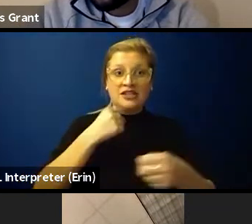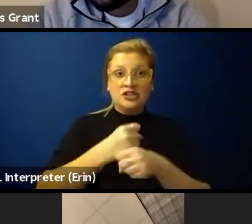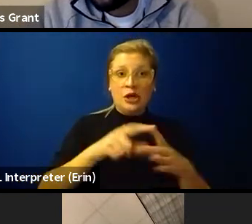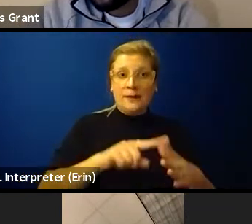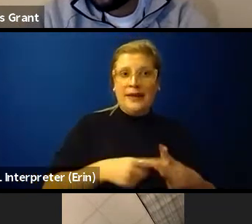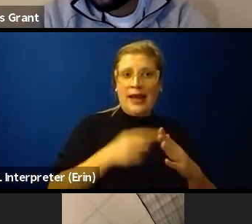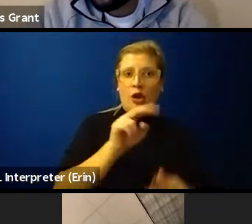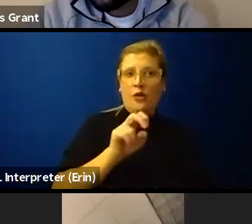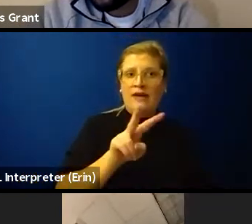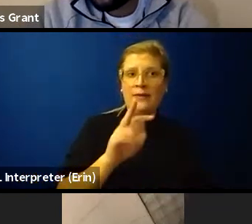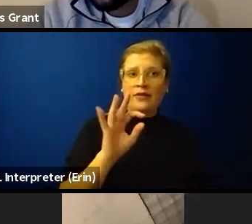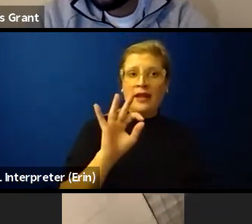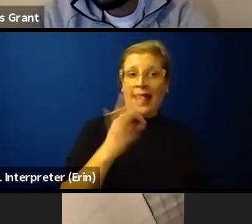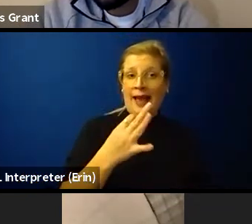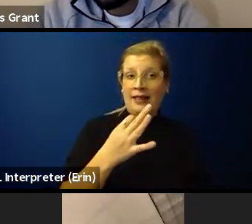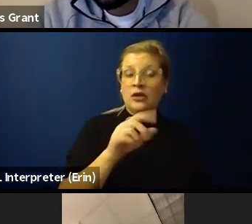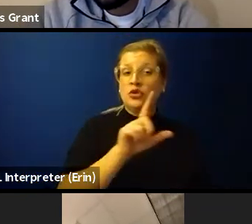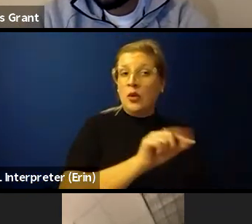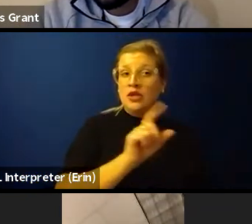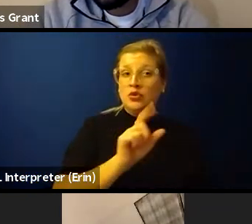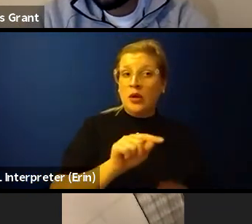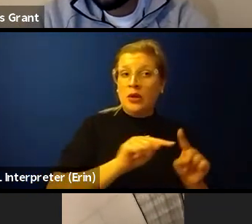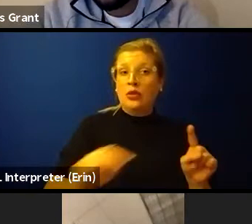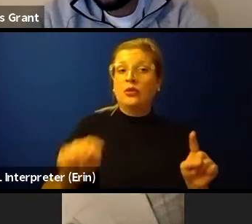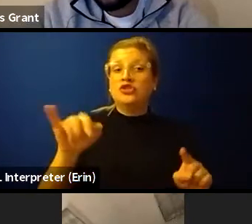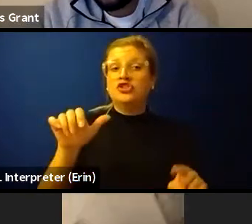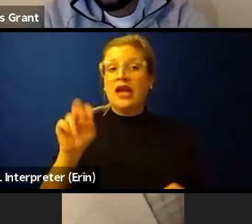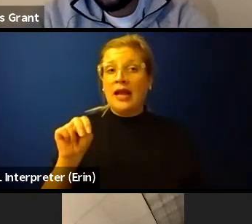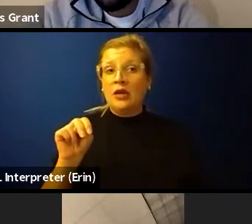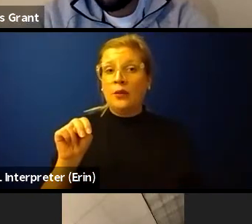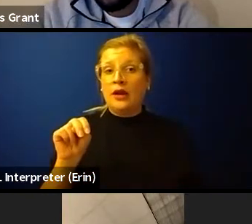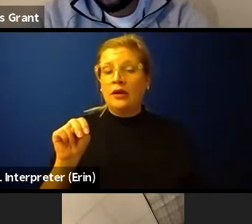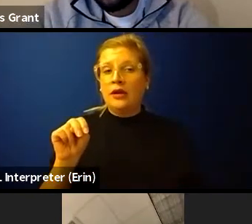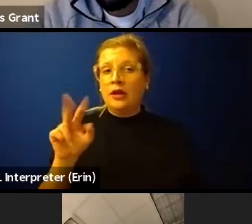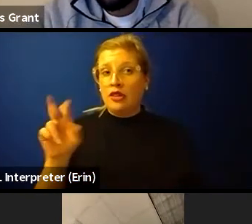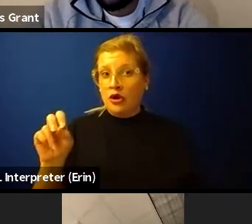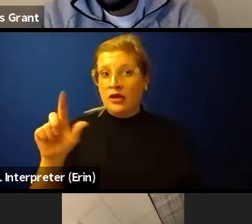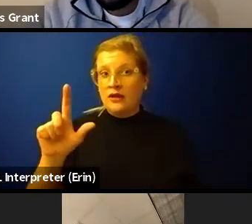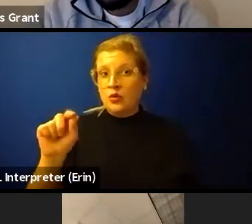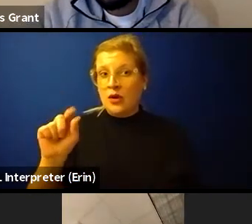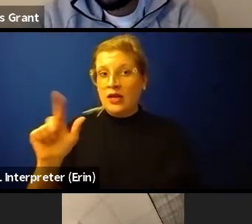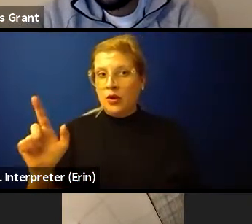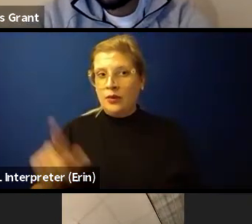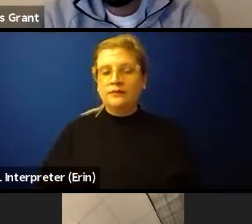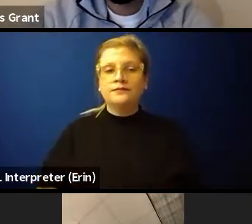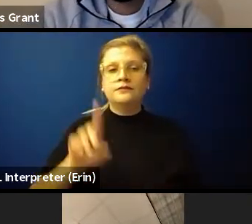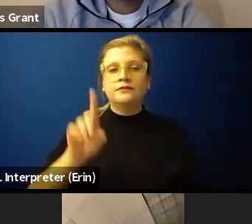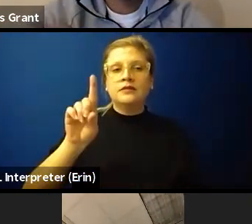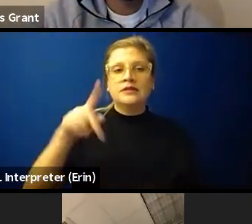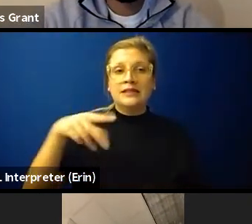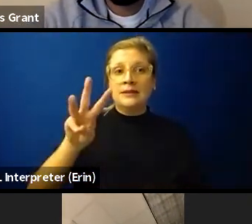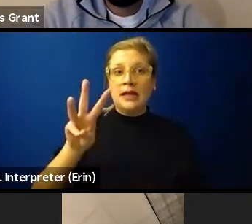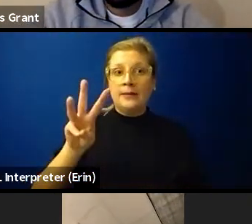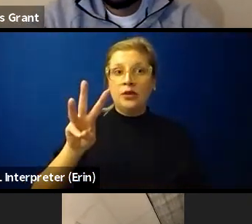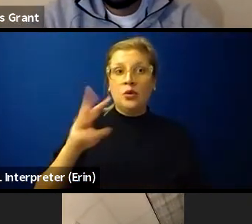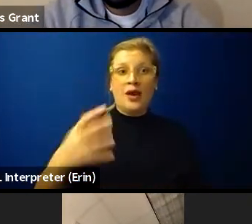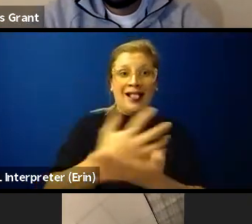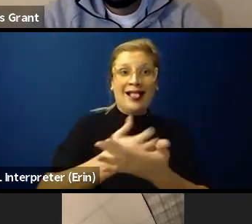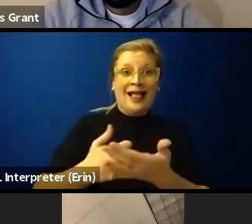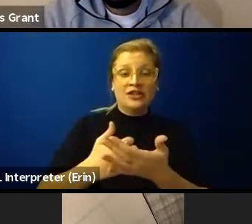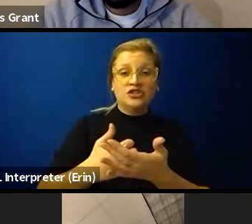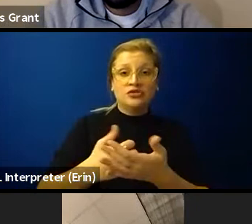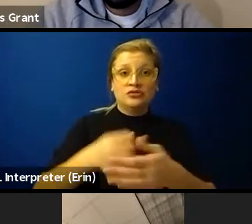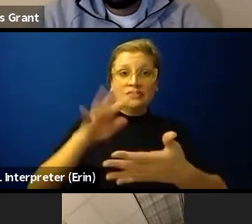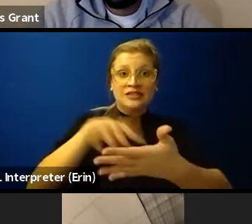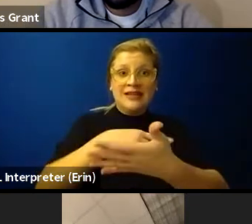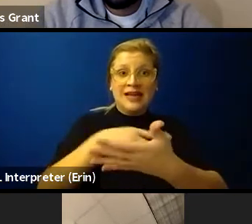9th, 2020 and January 30, 2021. DPW collection schedule will remain the same. Schedule and